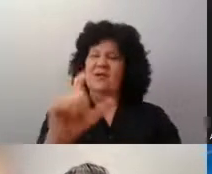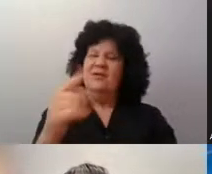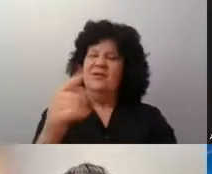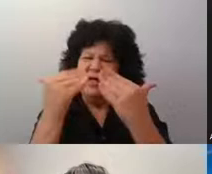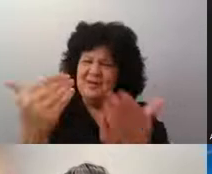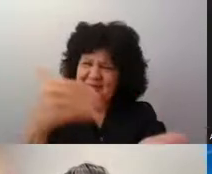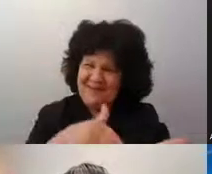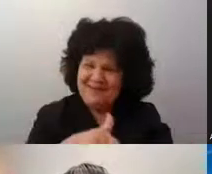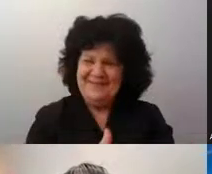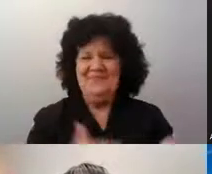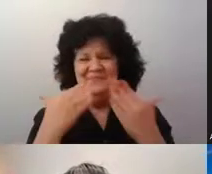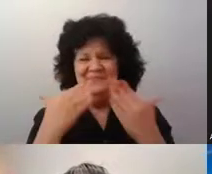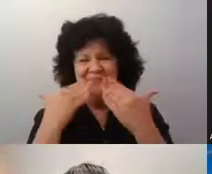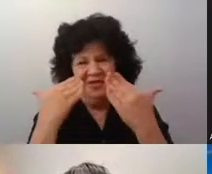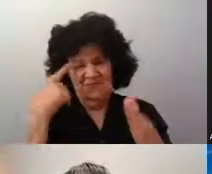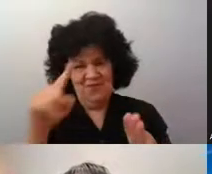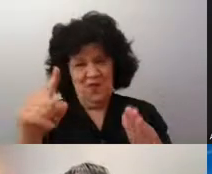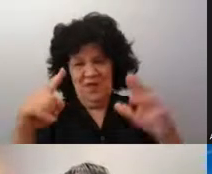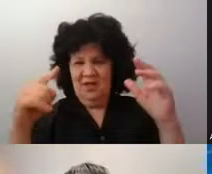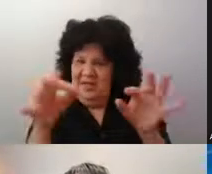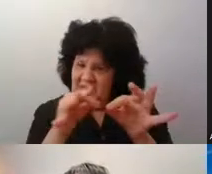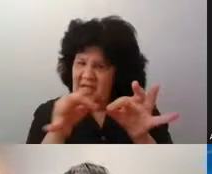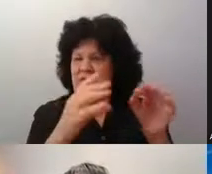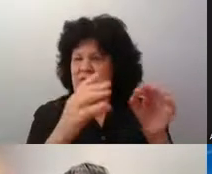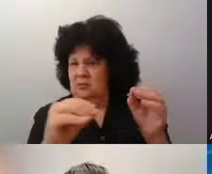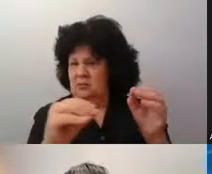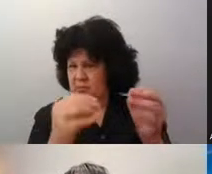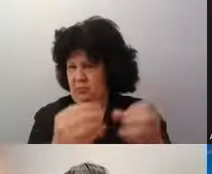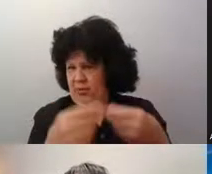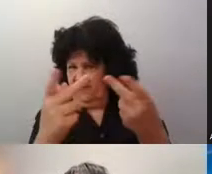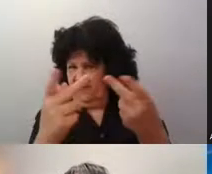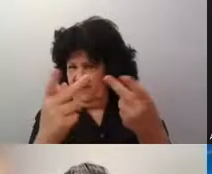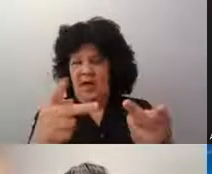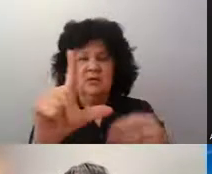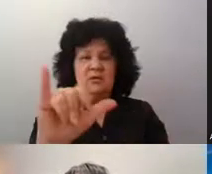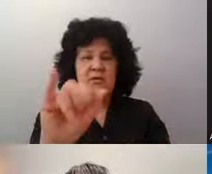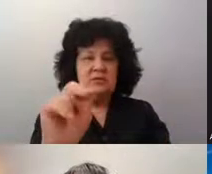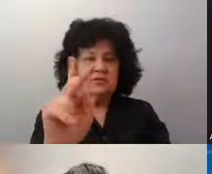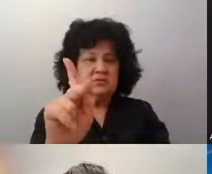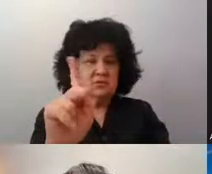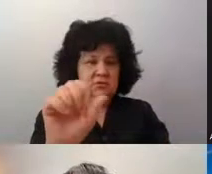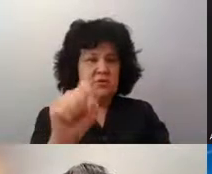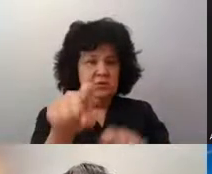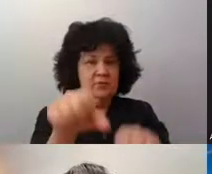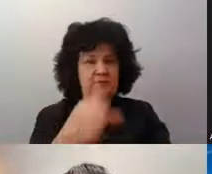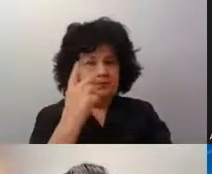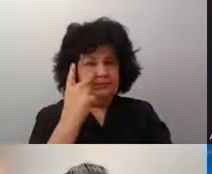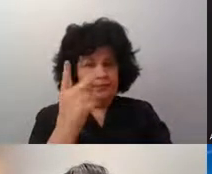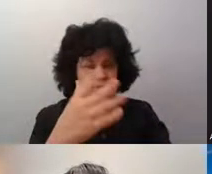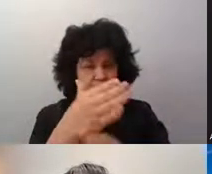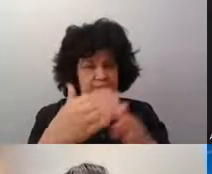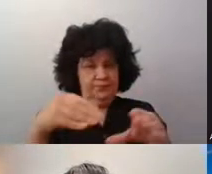the additional details. Also for the links for those who you can see some of the links in the webinar chat to take a